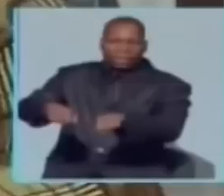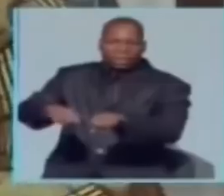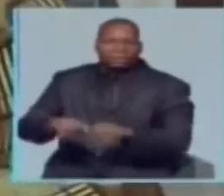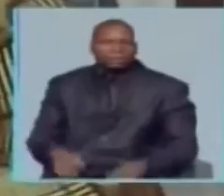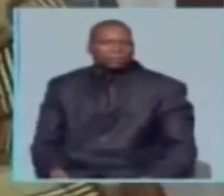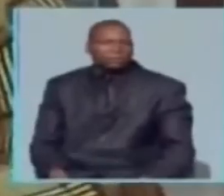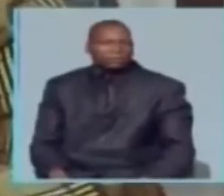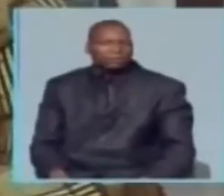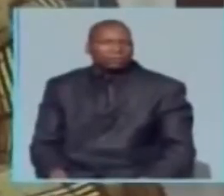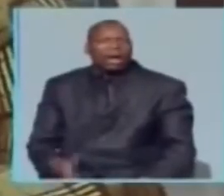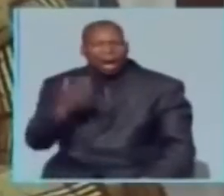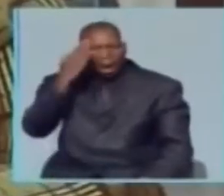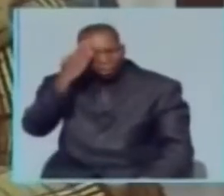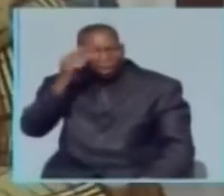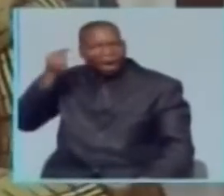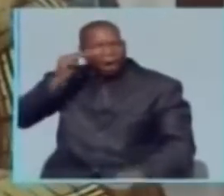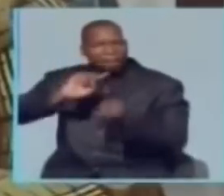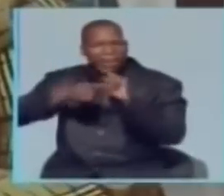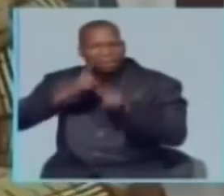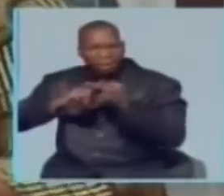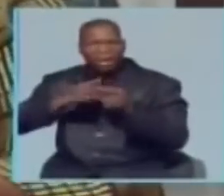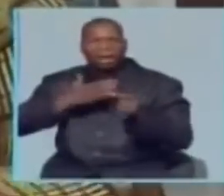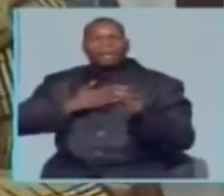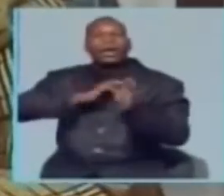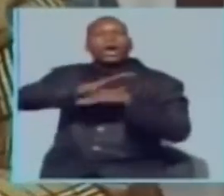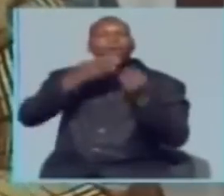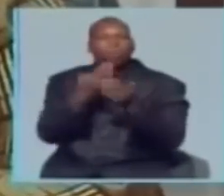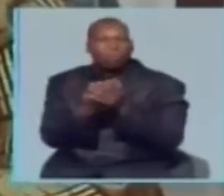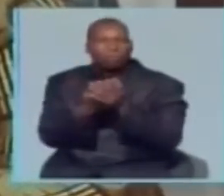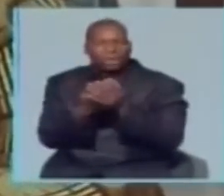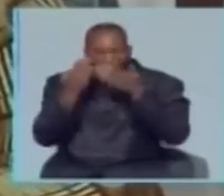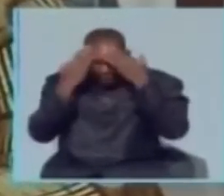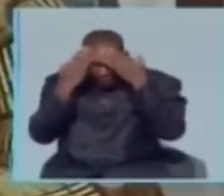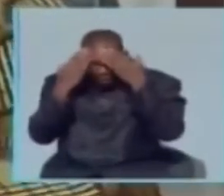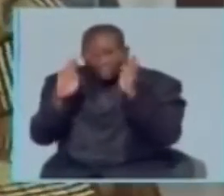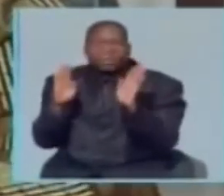my colleagues in government are alive to the fact that